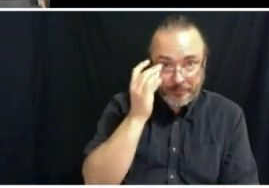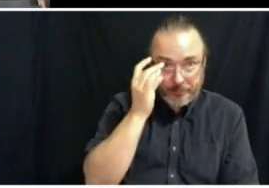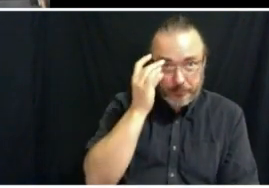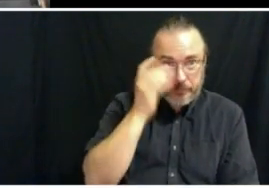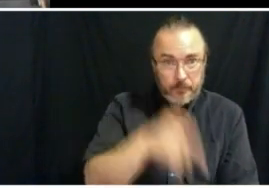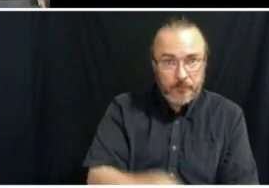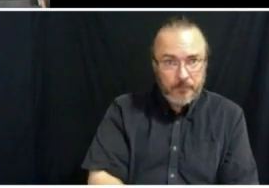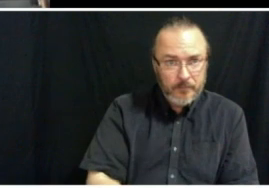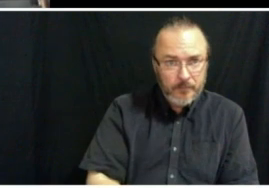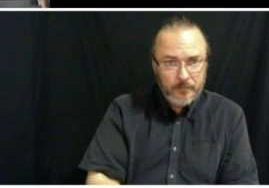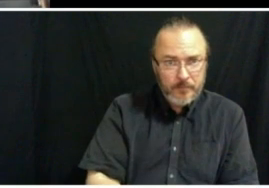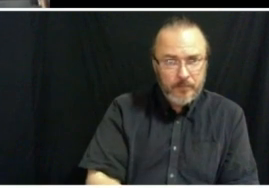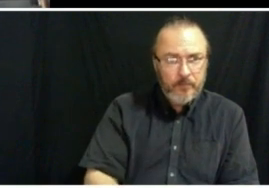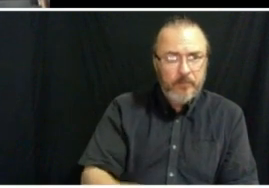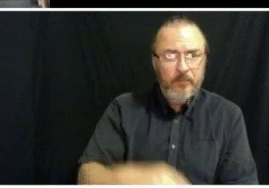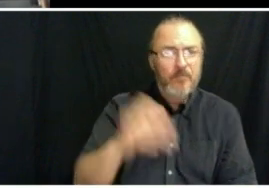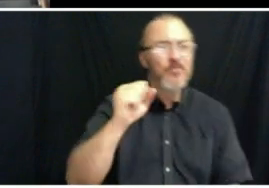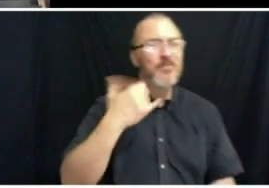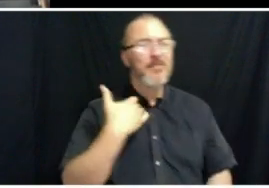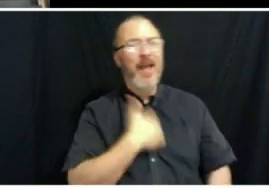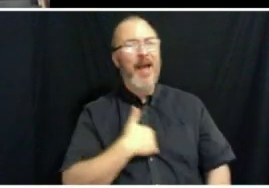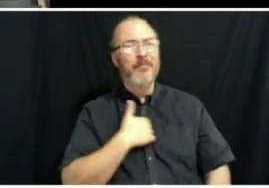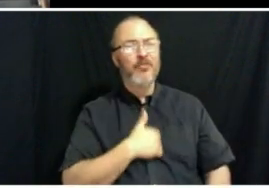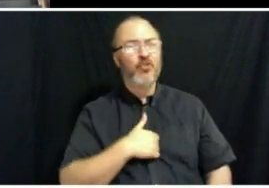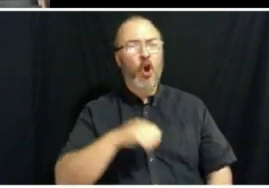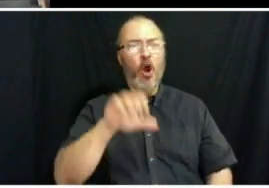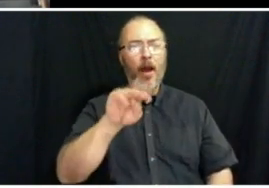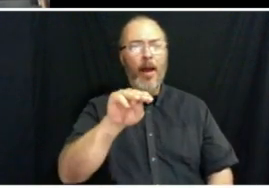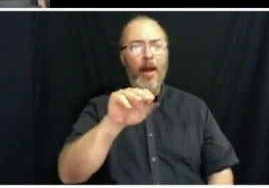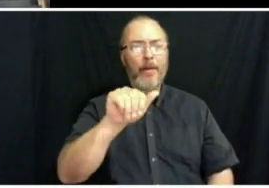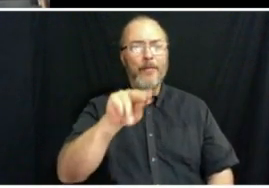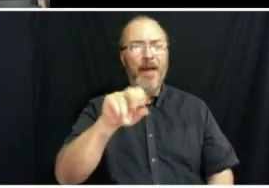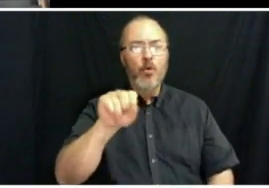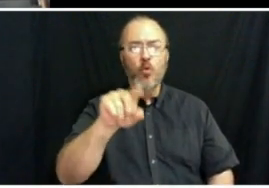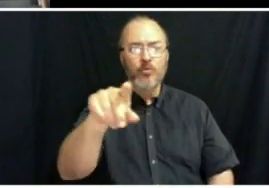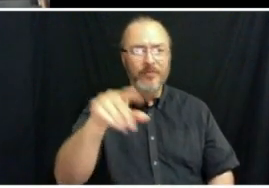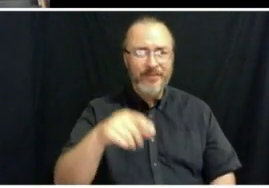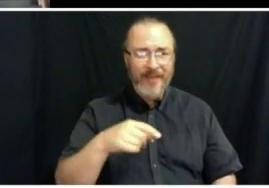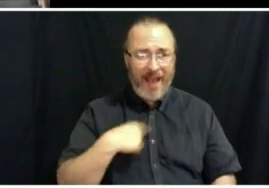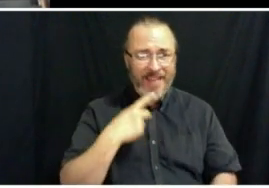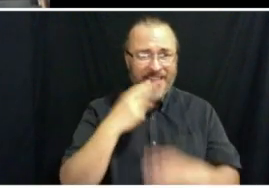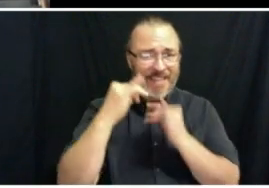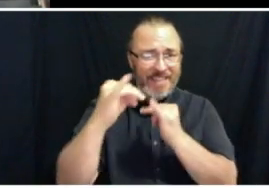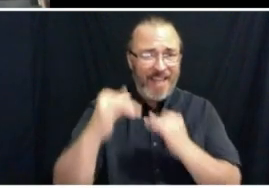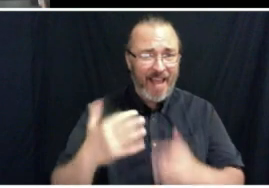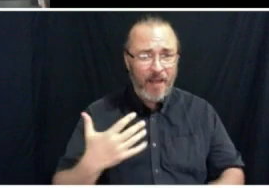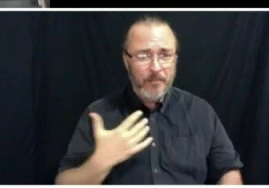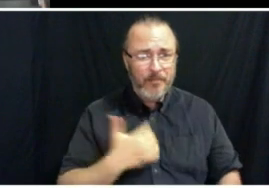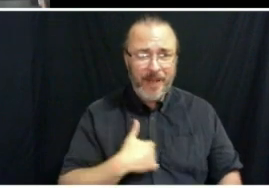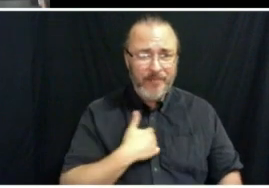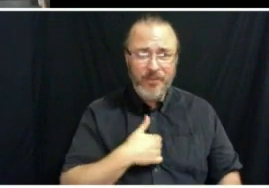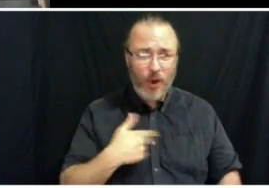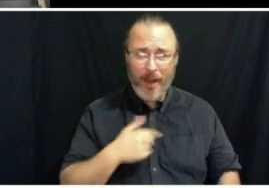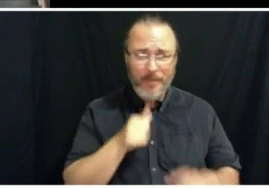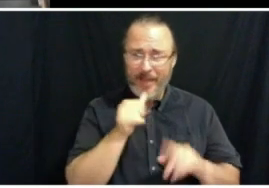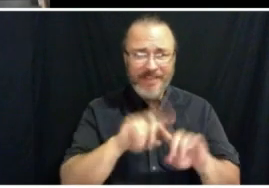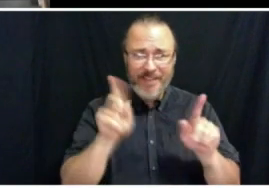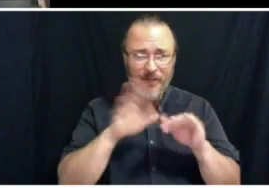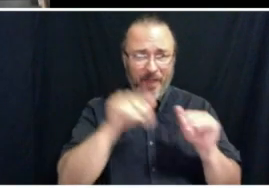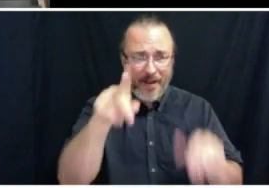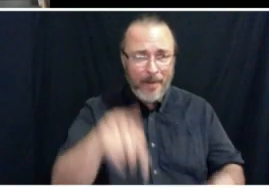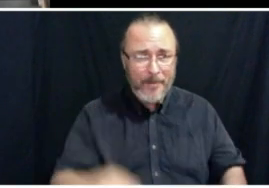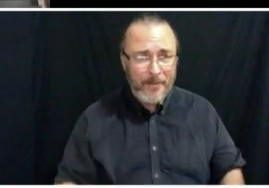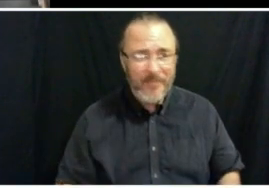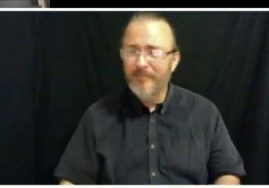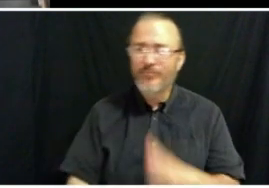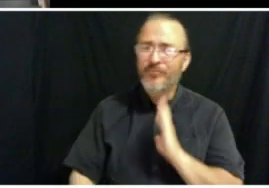Yeah, I'm sorry, Manos won. I mean, I was going to say the same thing, so sorry for not being original. That's okay.